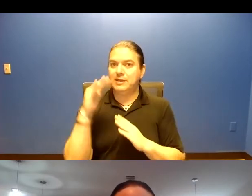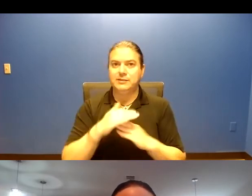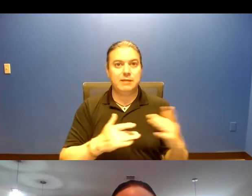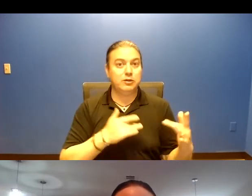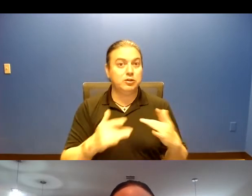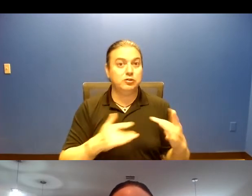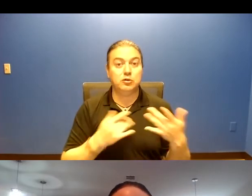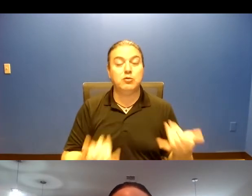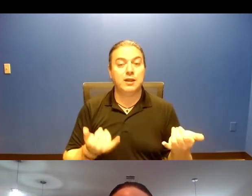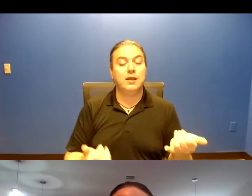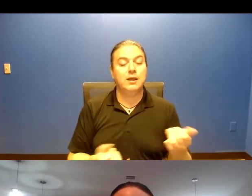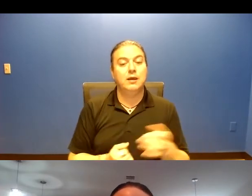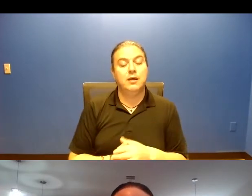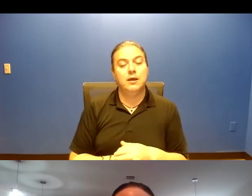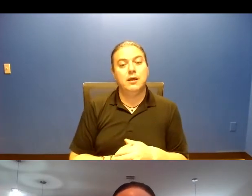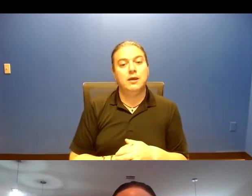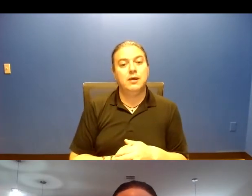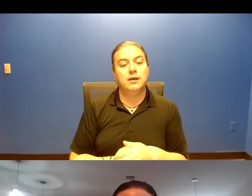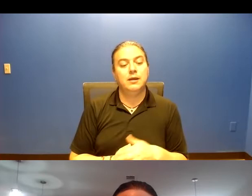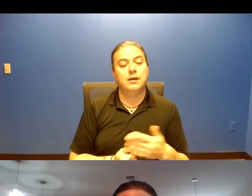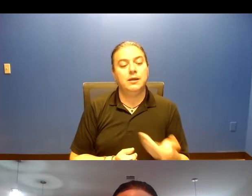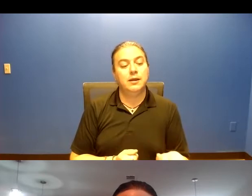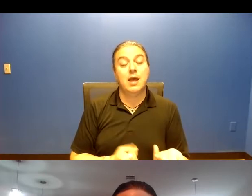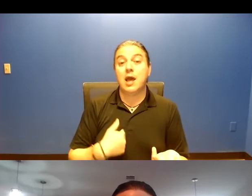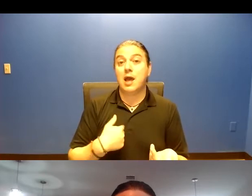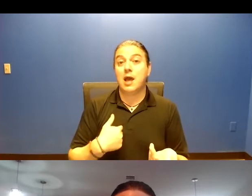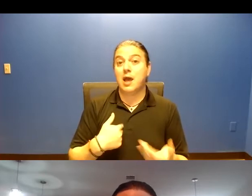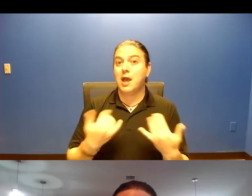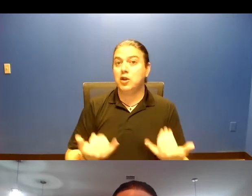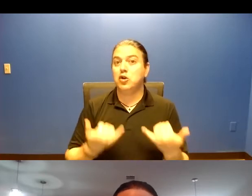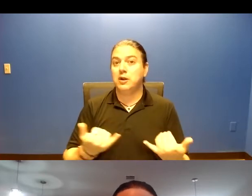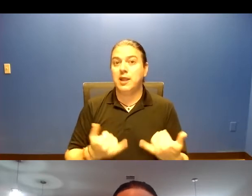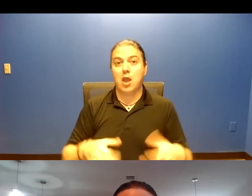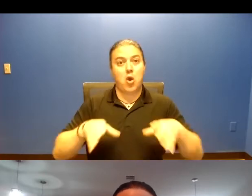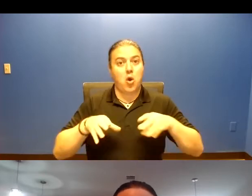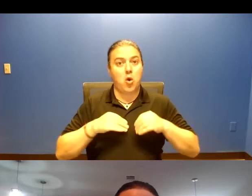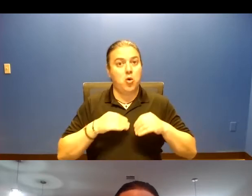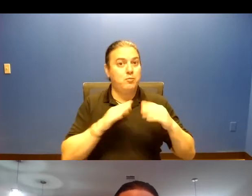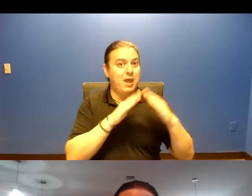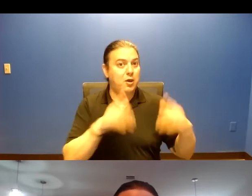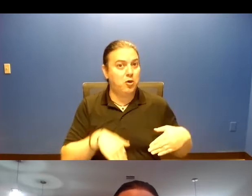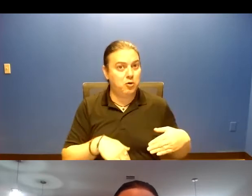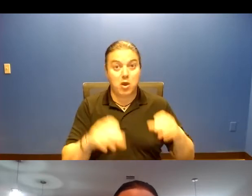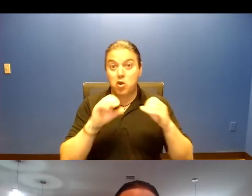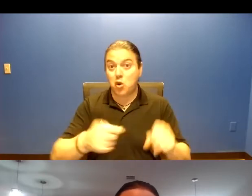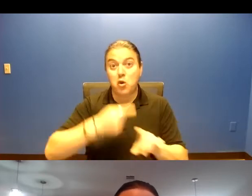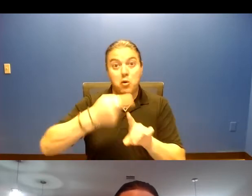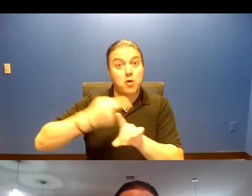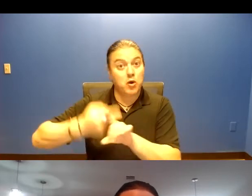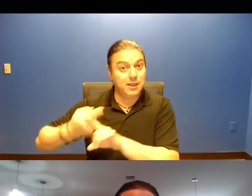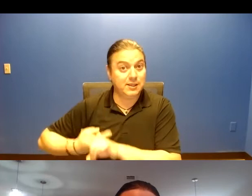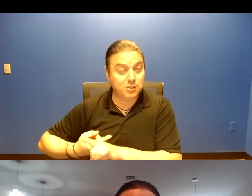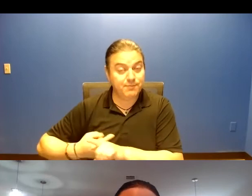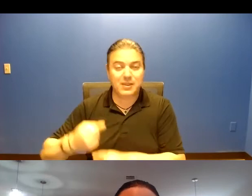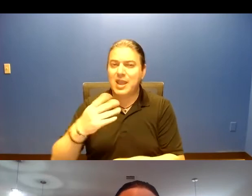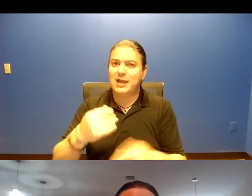raise the most, is that I currently own my home with no mortgage, and I am still scared to death that